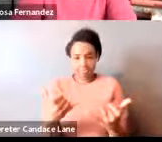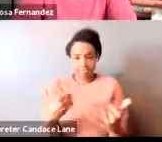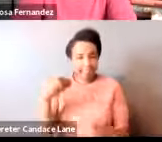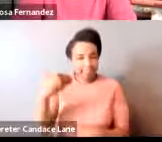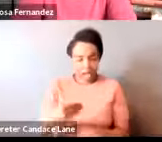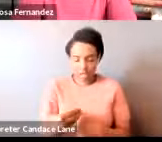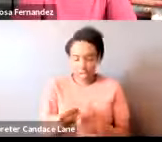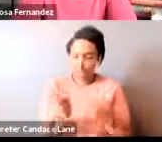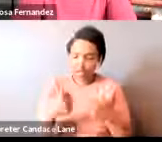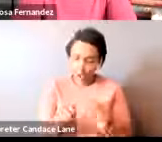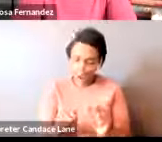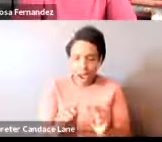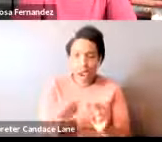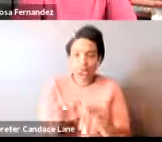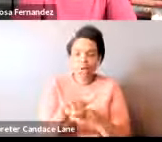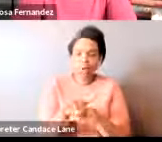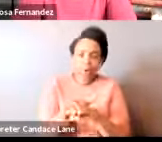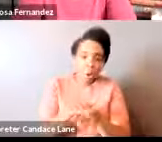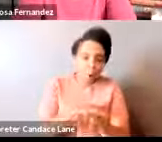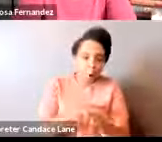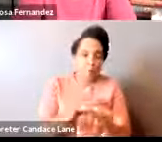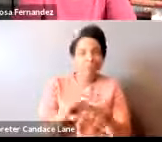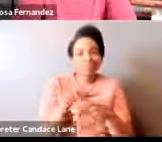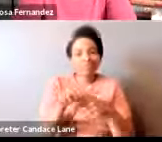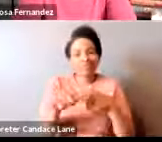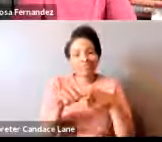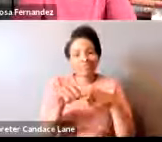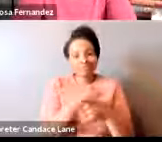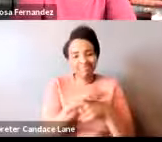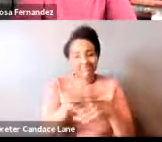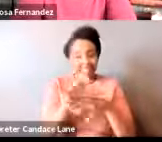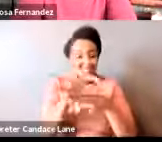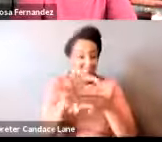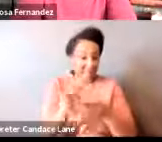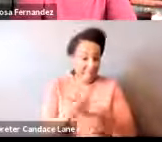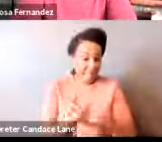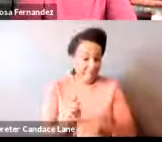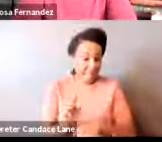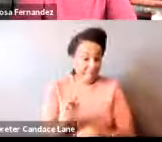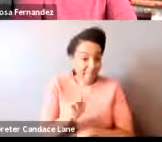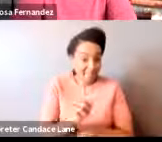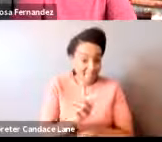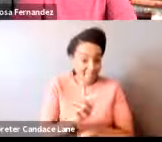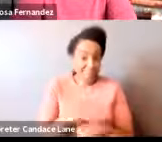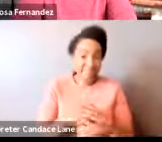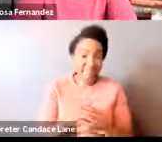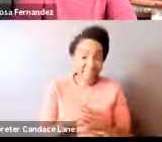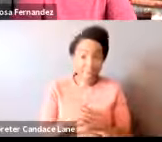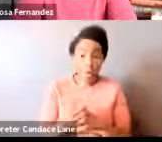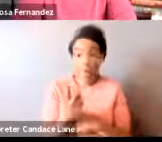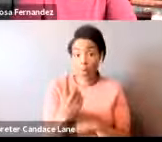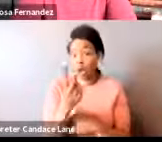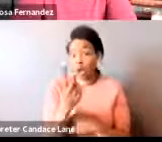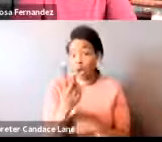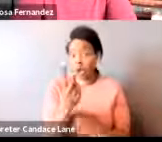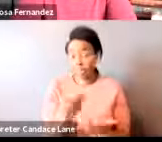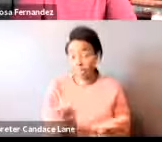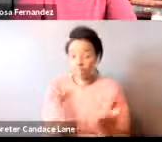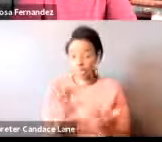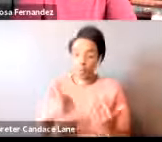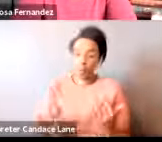of slow practice back. I would say one of the things that has been an absolute